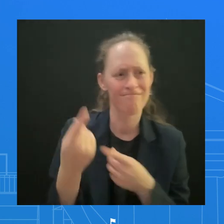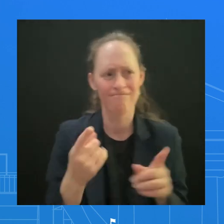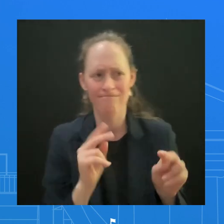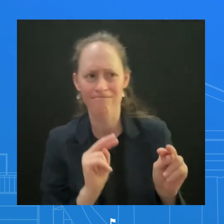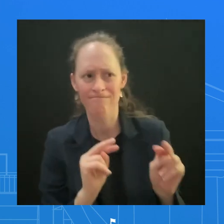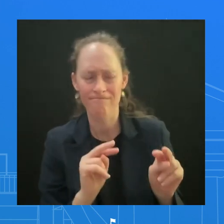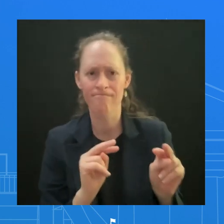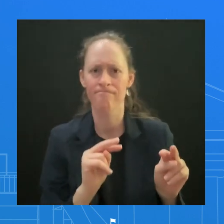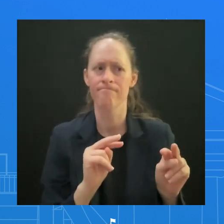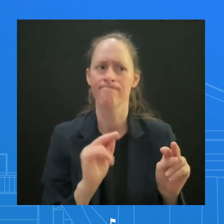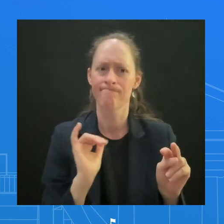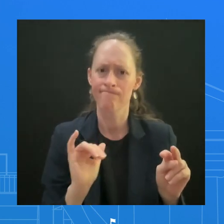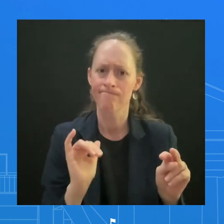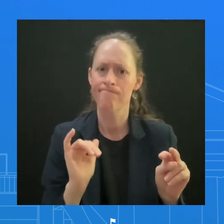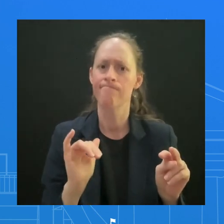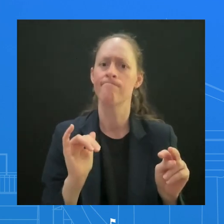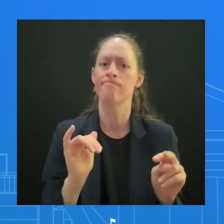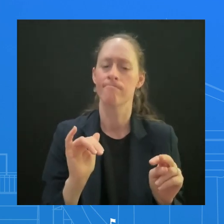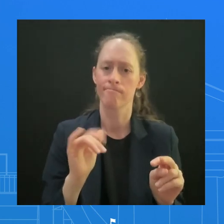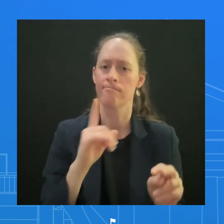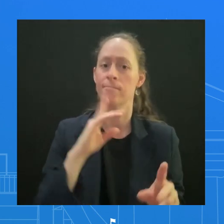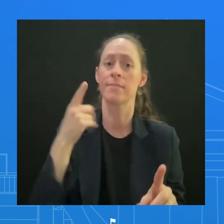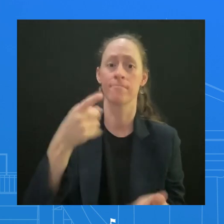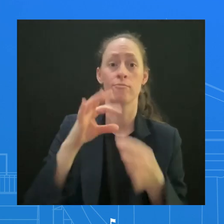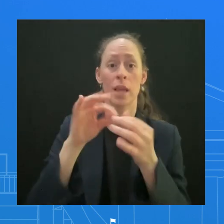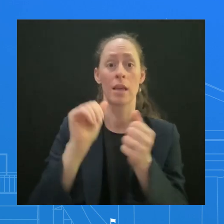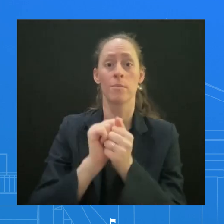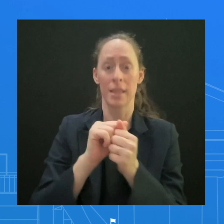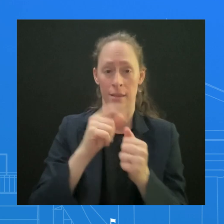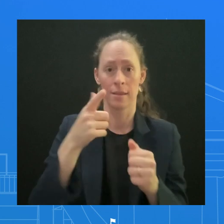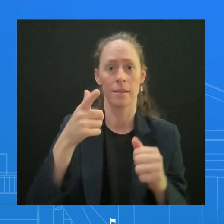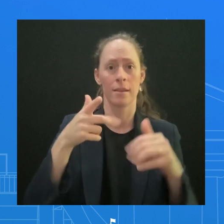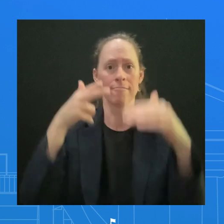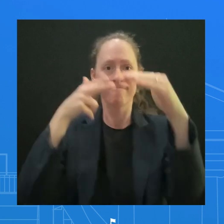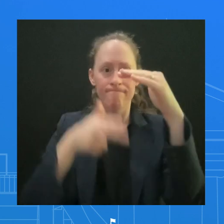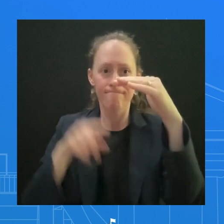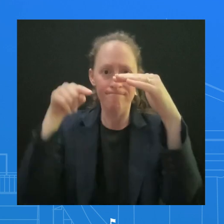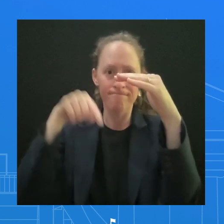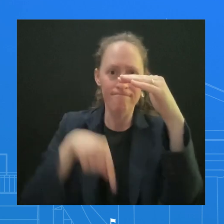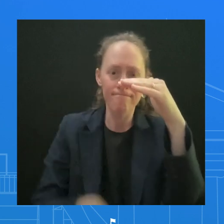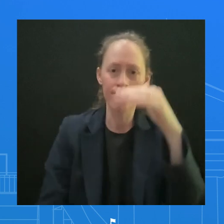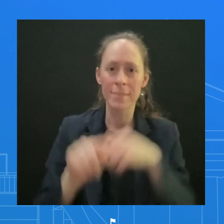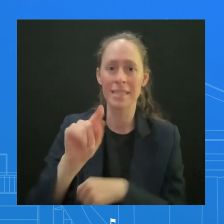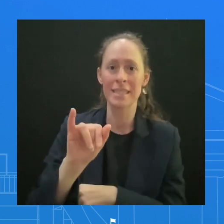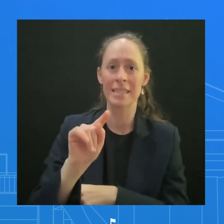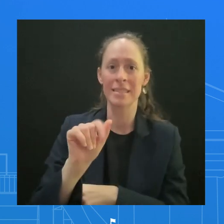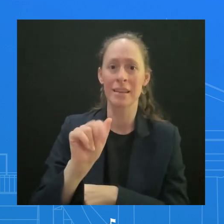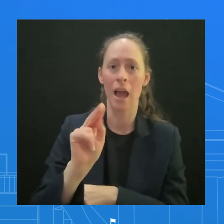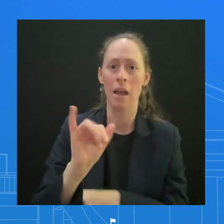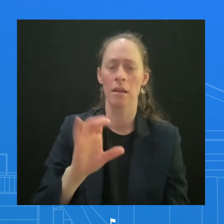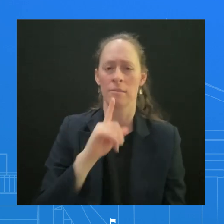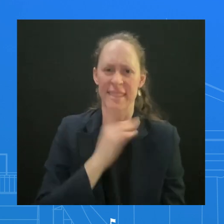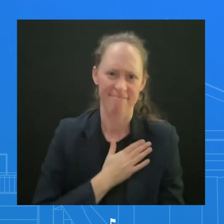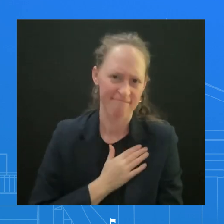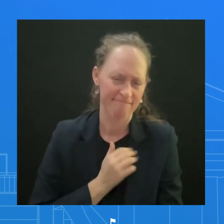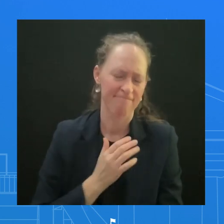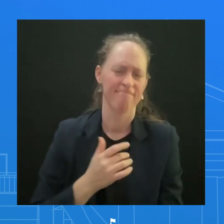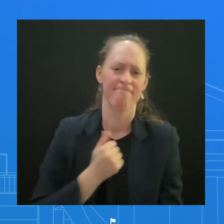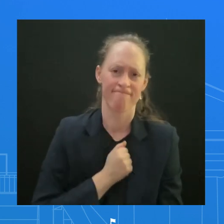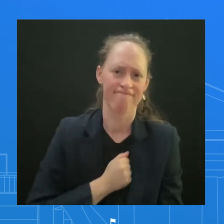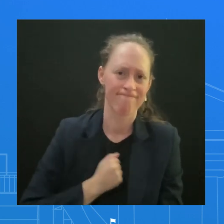words about the submersible. Our hearts go out to the families and the loved ones of those who lost their lives